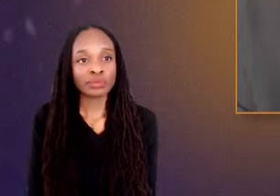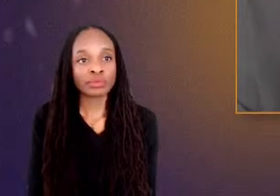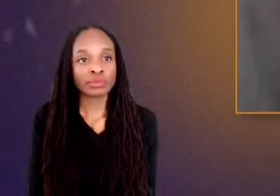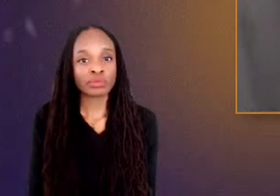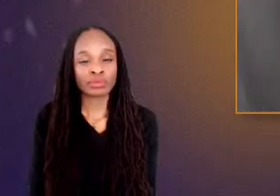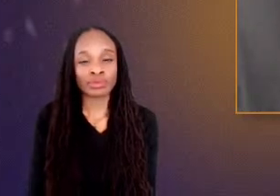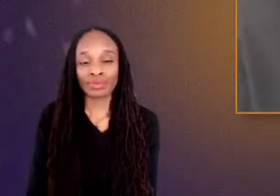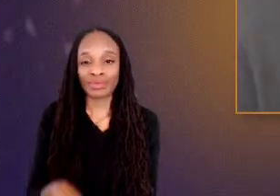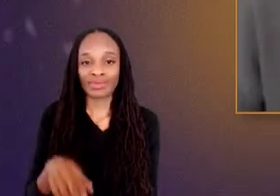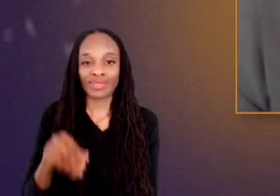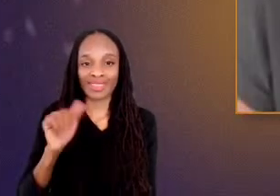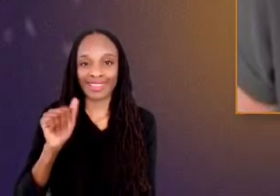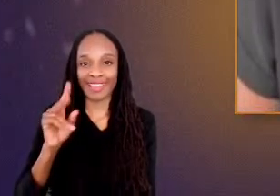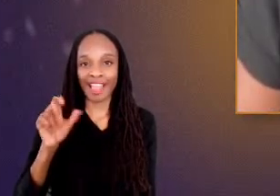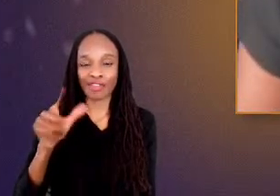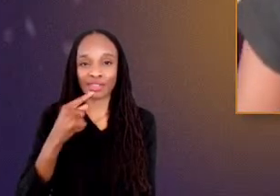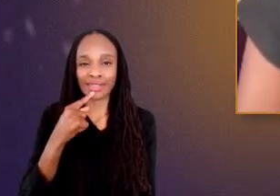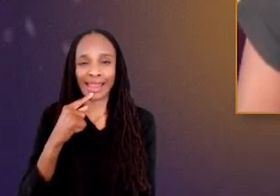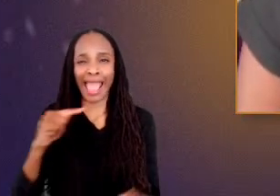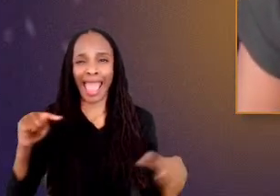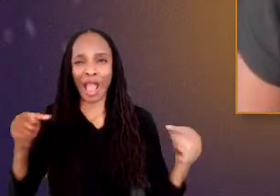Ouch.